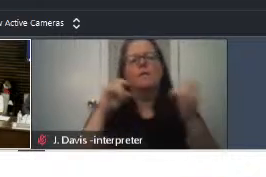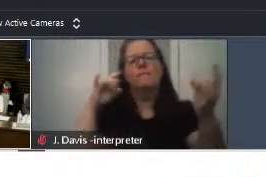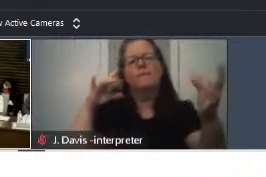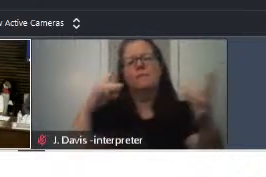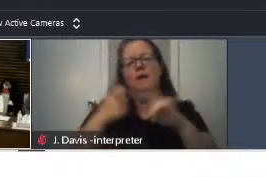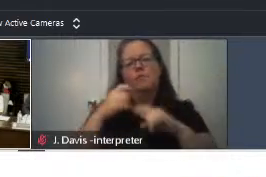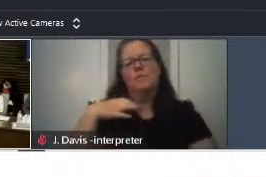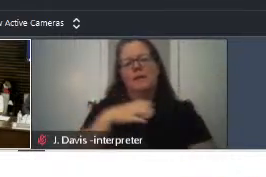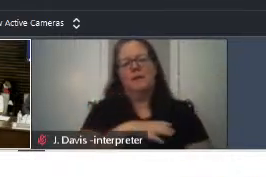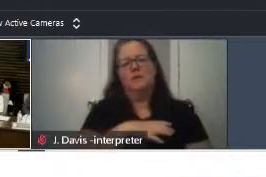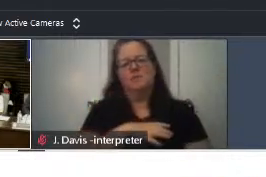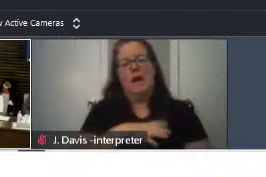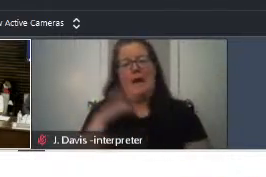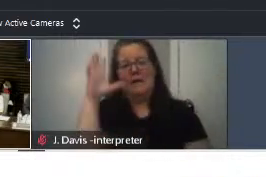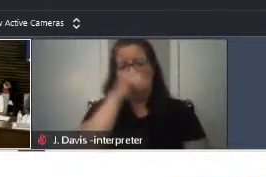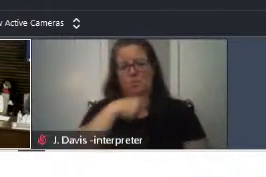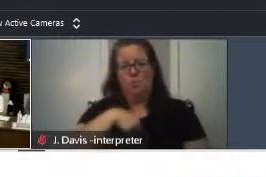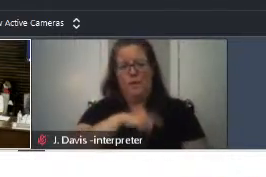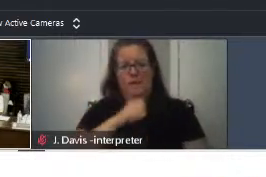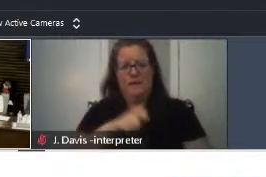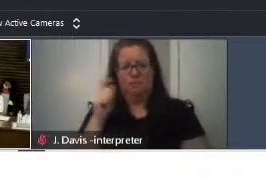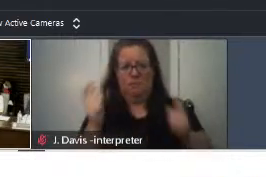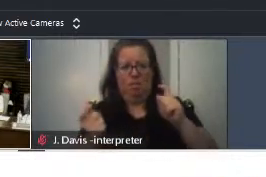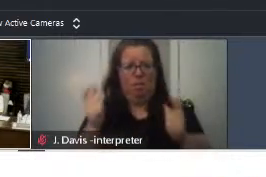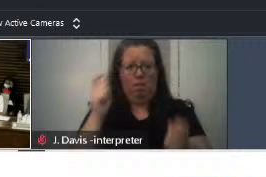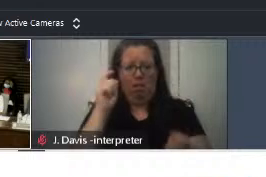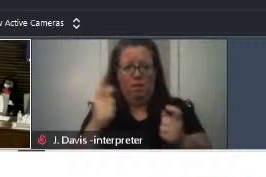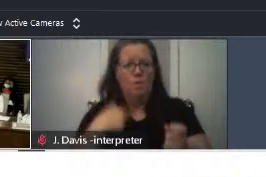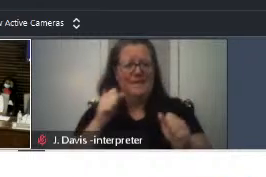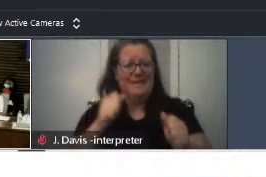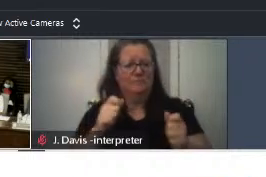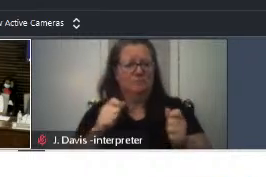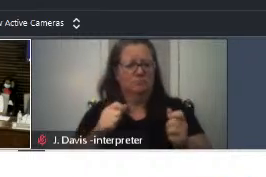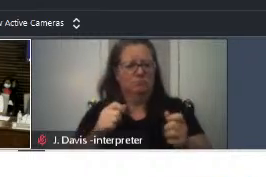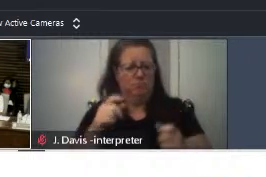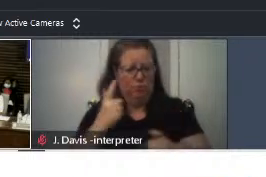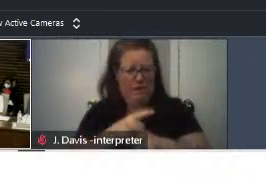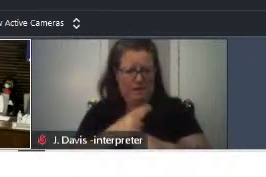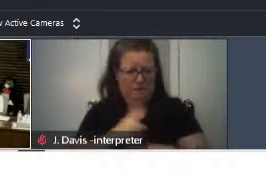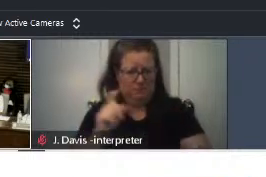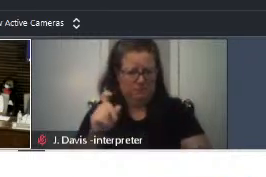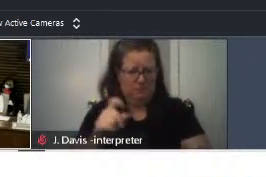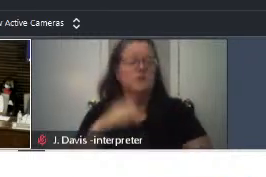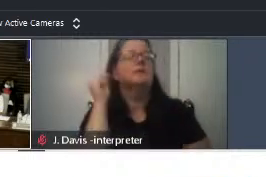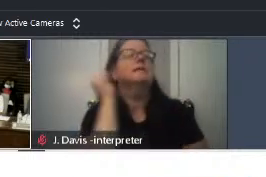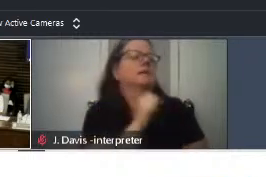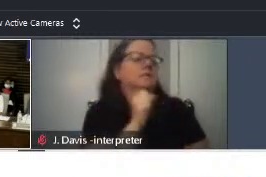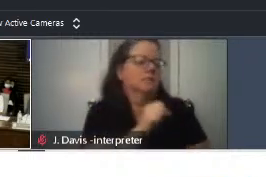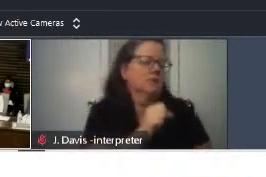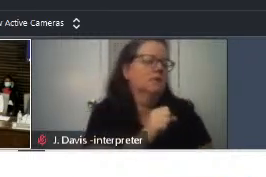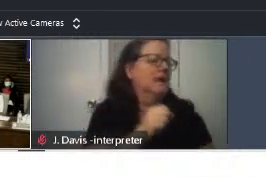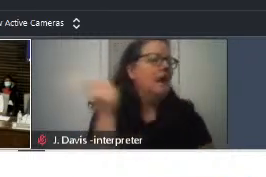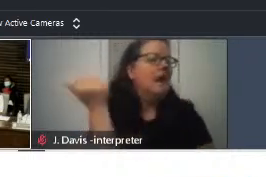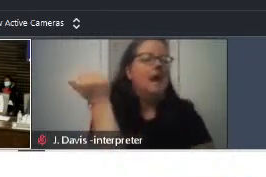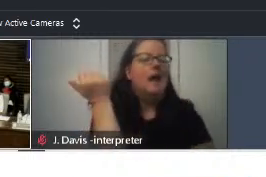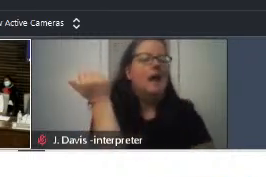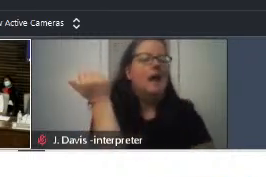I assume that document is a working, living document. Certainly, okay. Any